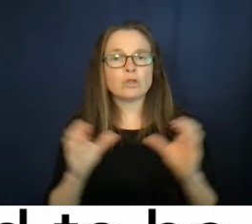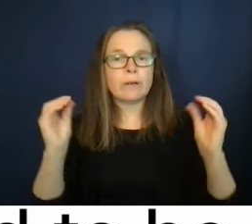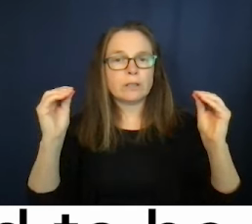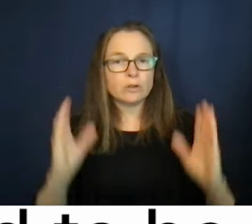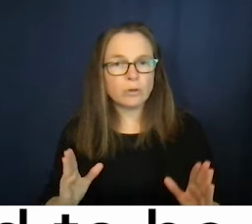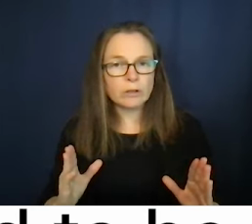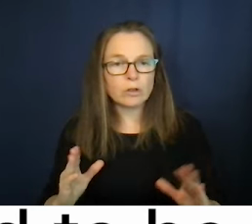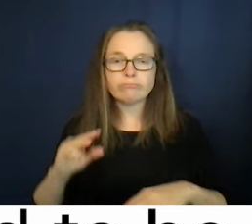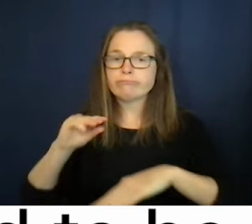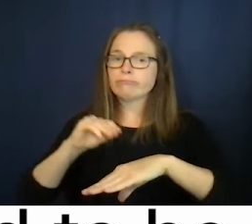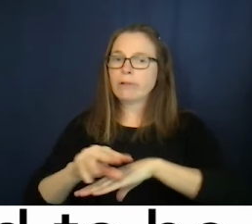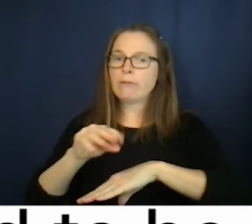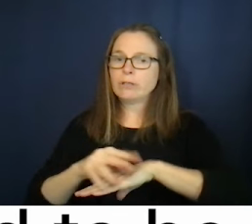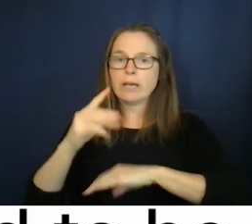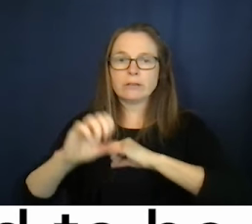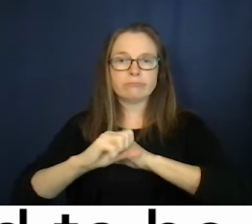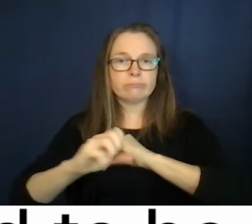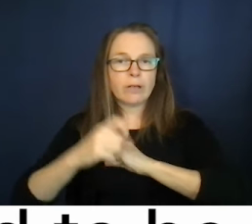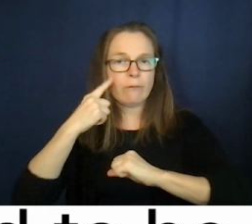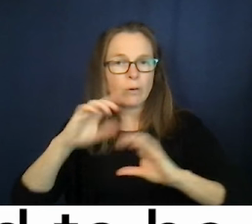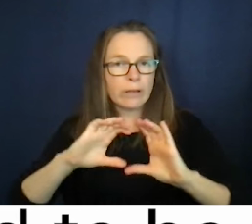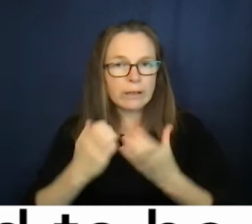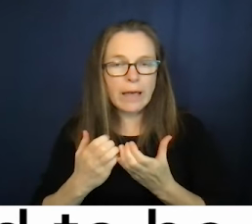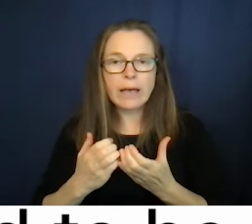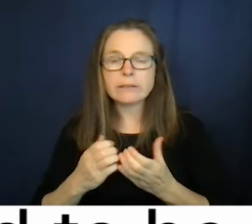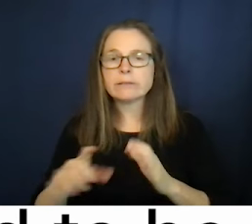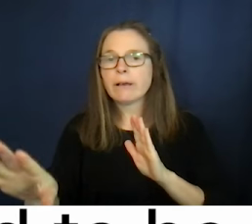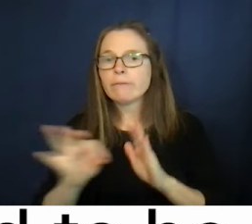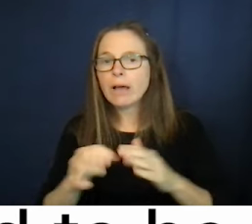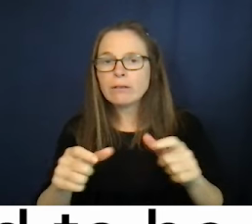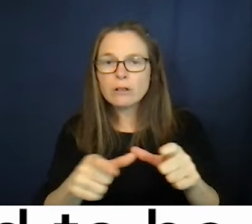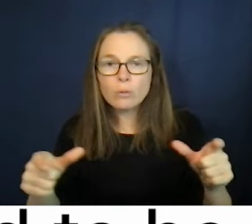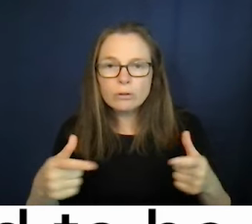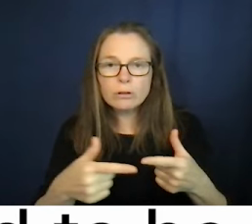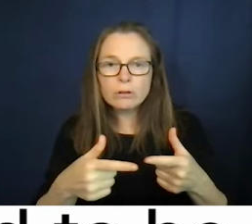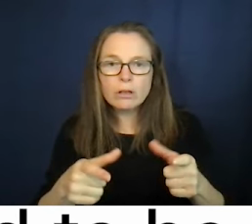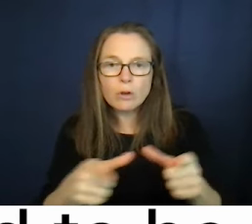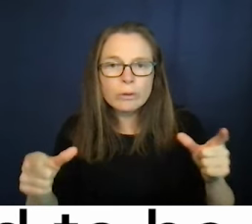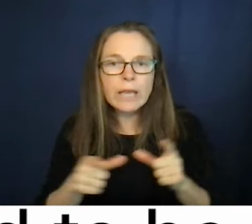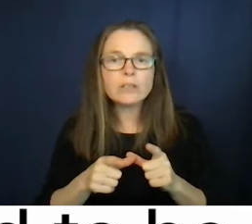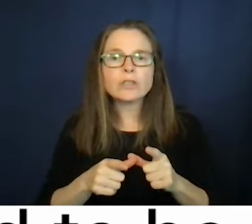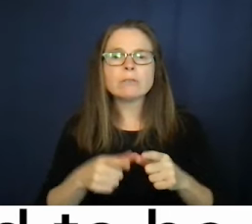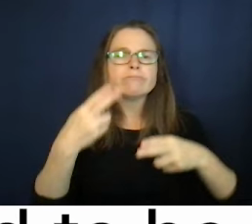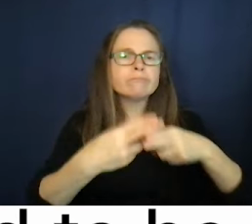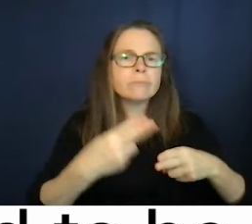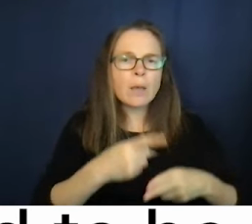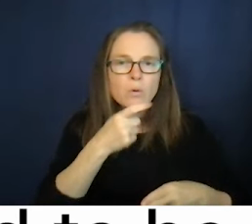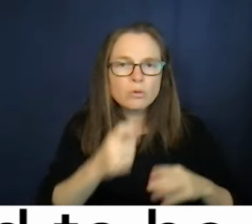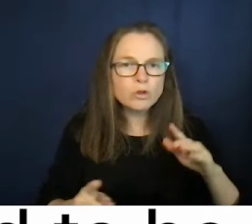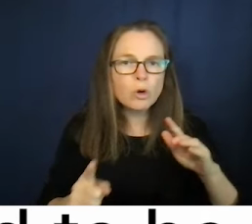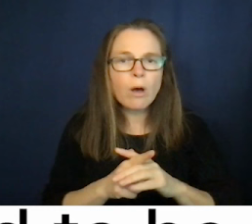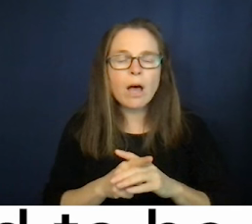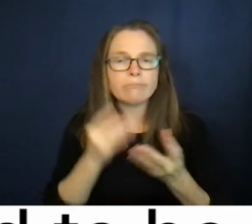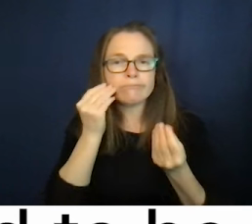instructors, advertising for the classes, finding class space, taking attendance, and inputting the data into